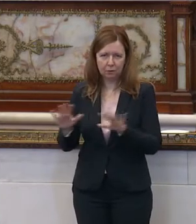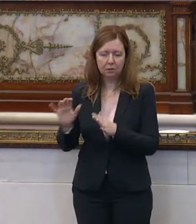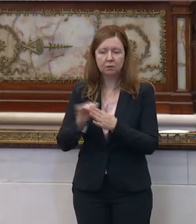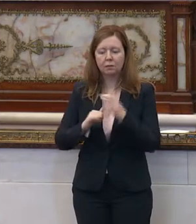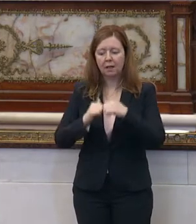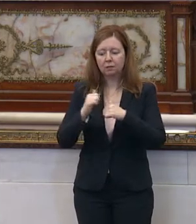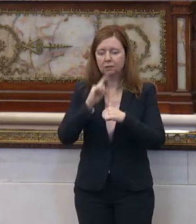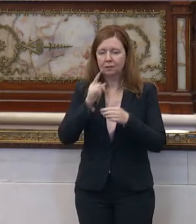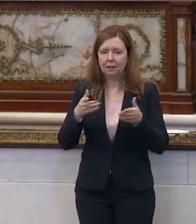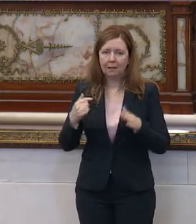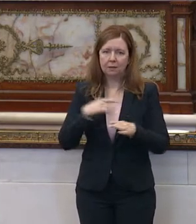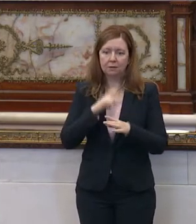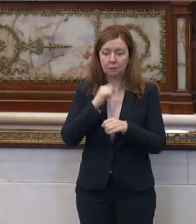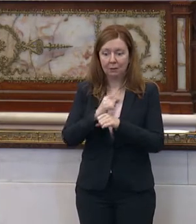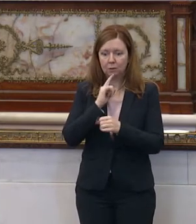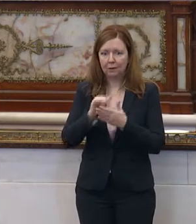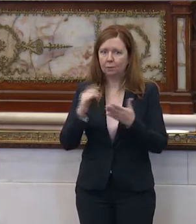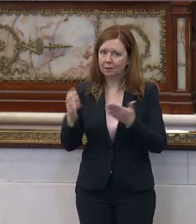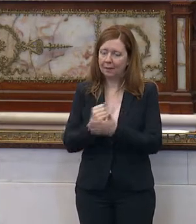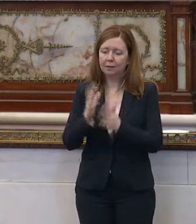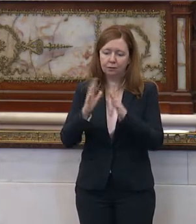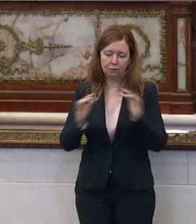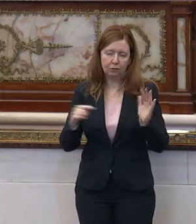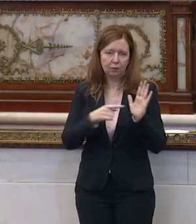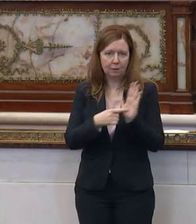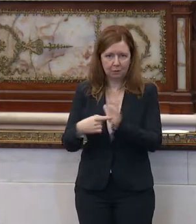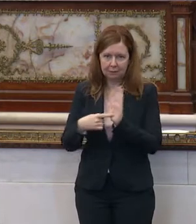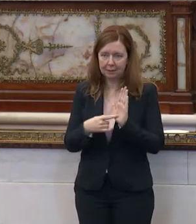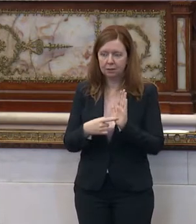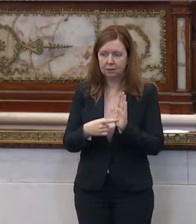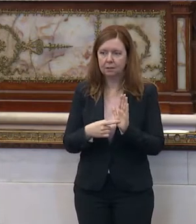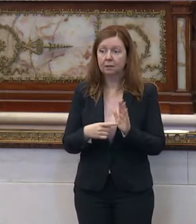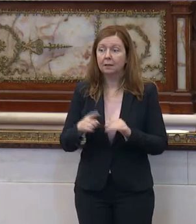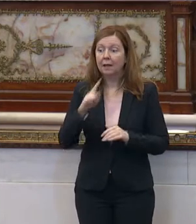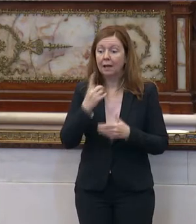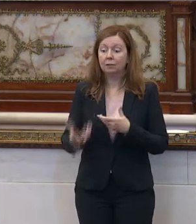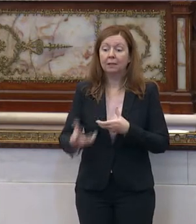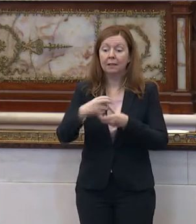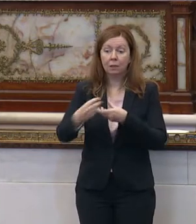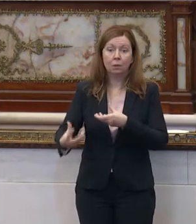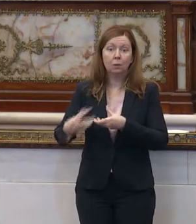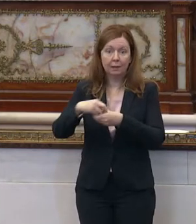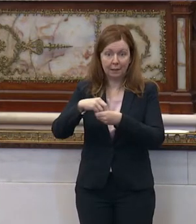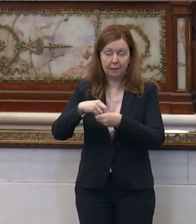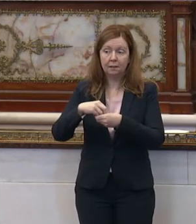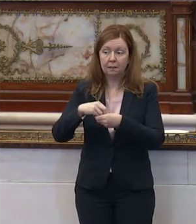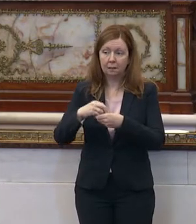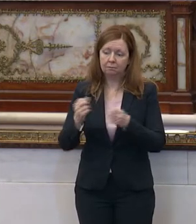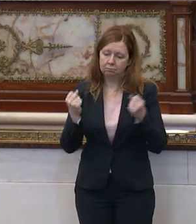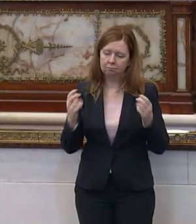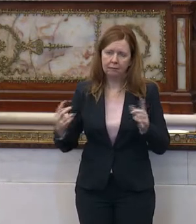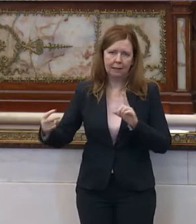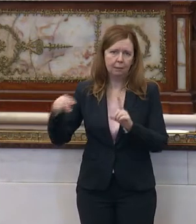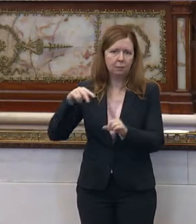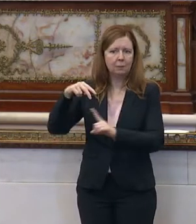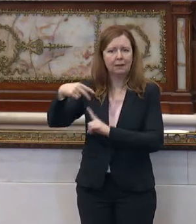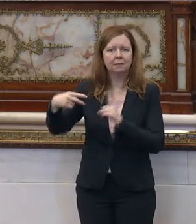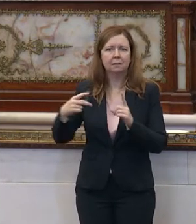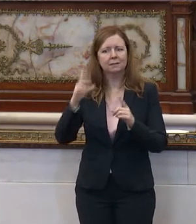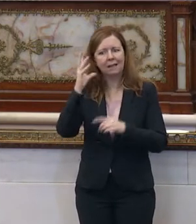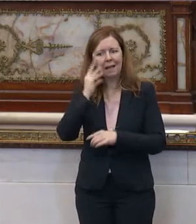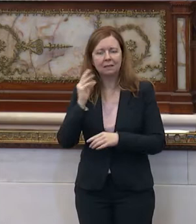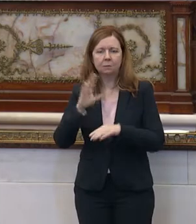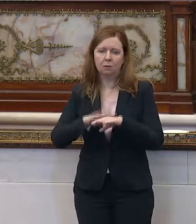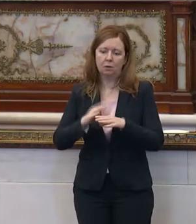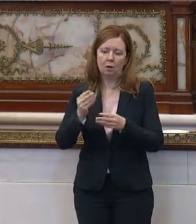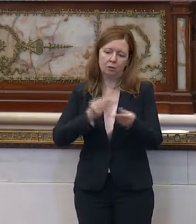structure really allows us to ensure that we're getting diverse representation and really including a number of perspectives and experiences on